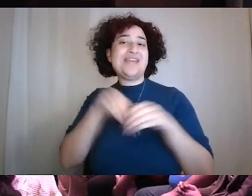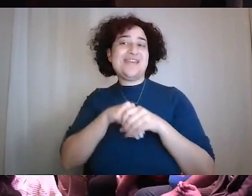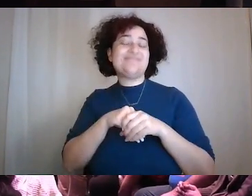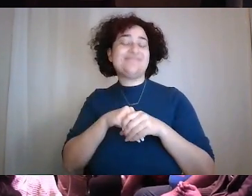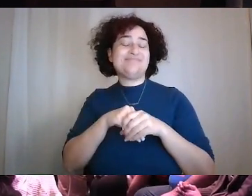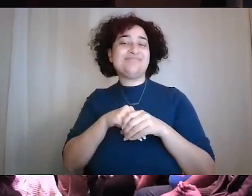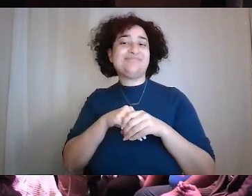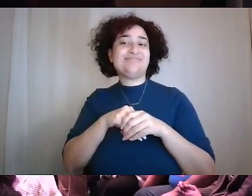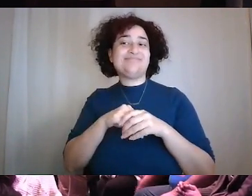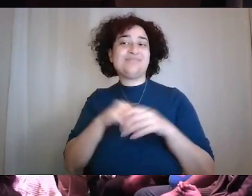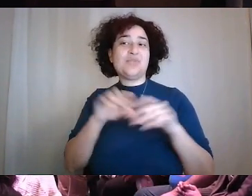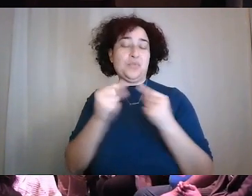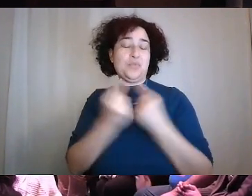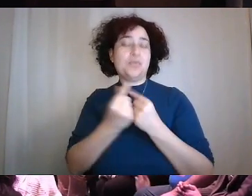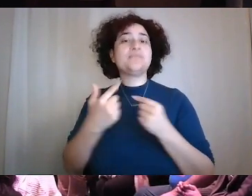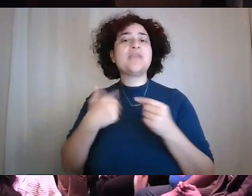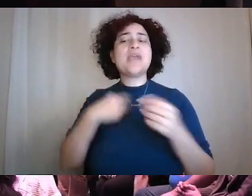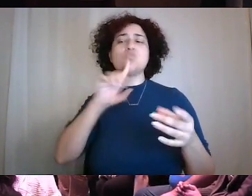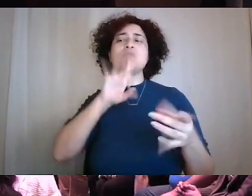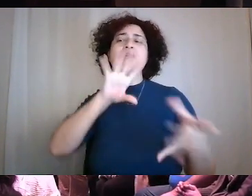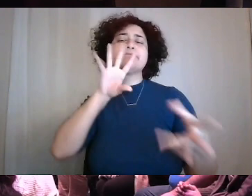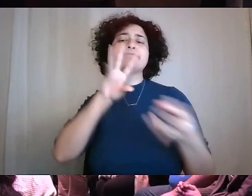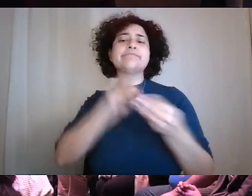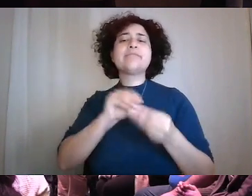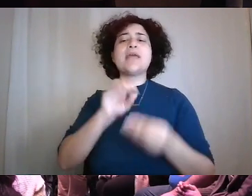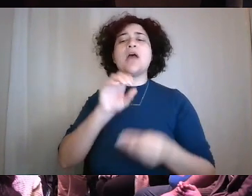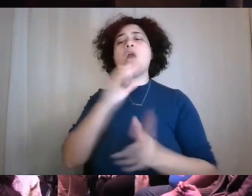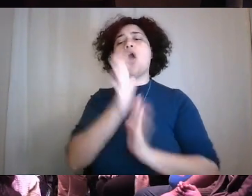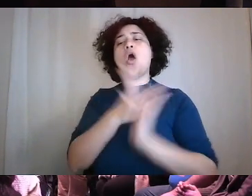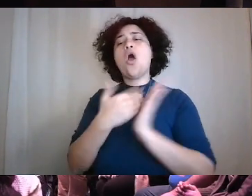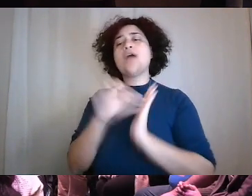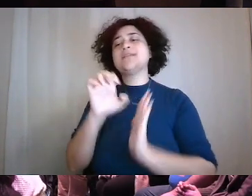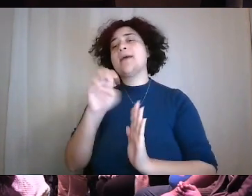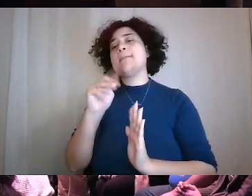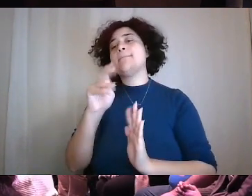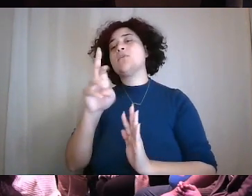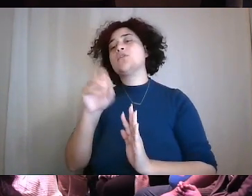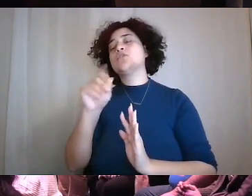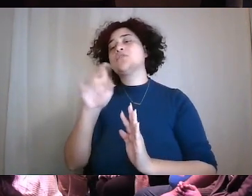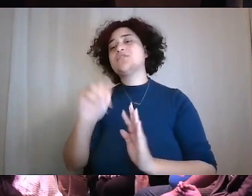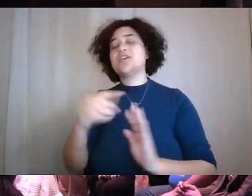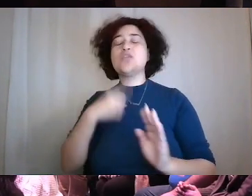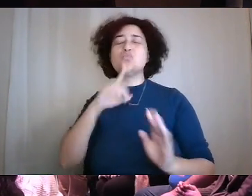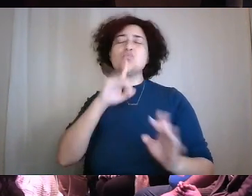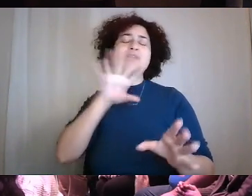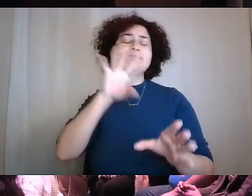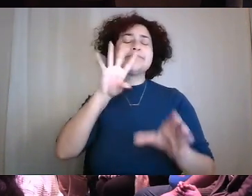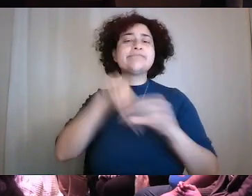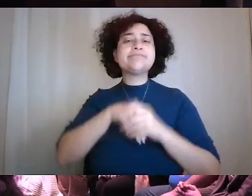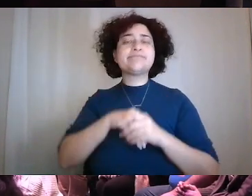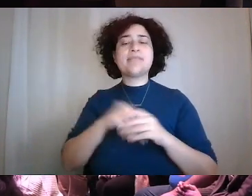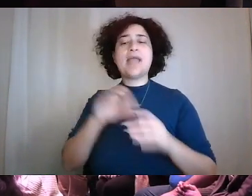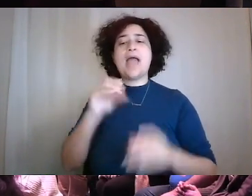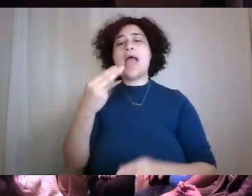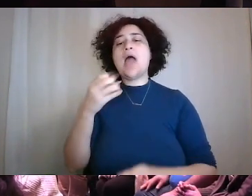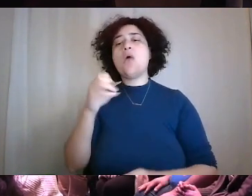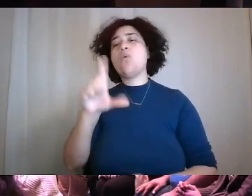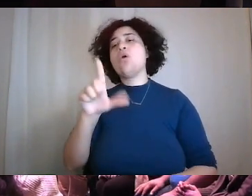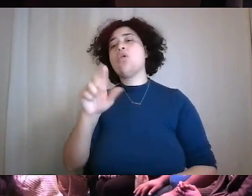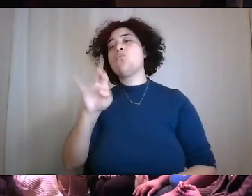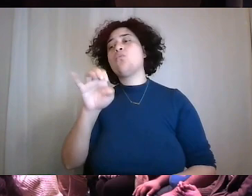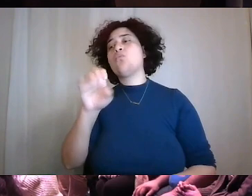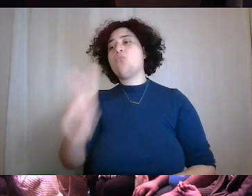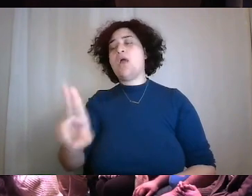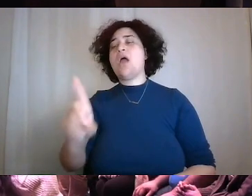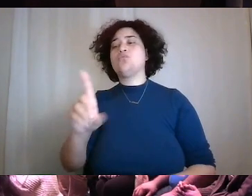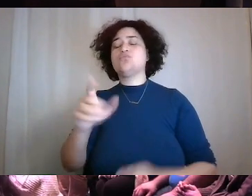the incredible work of the HowlRound Theater Commons, whose leadership and care you're seeing on display day